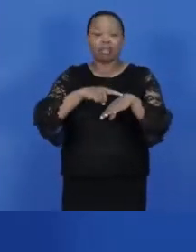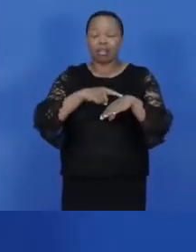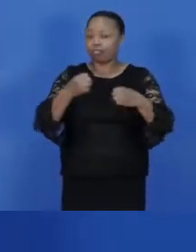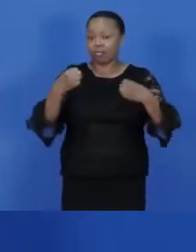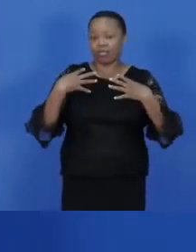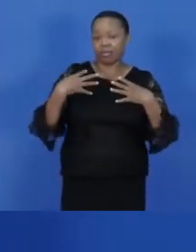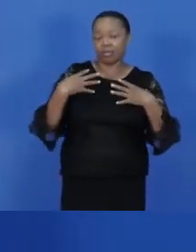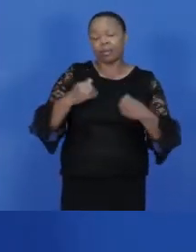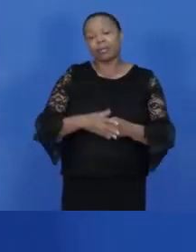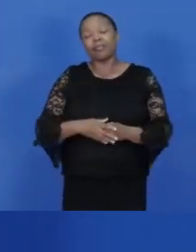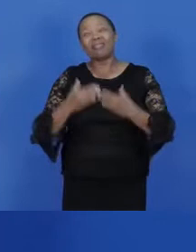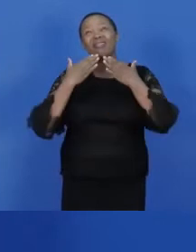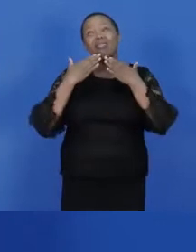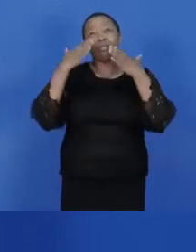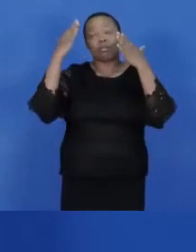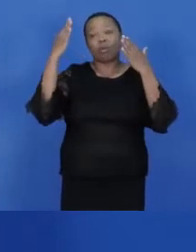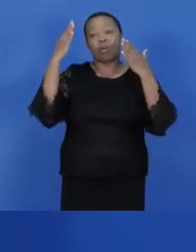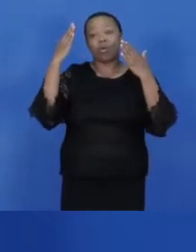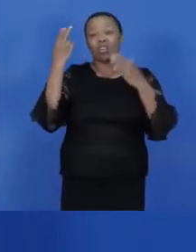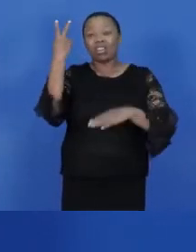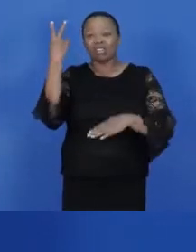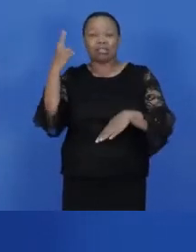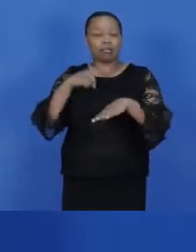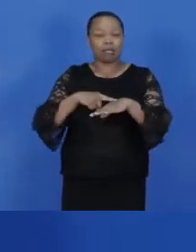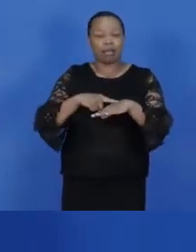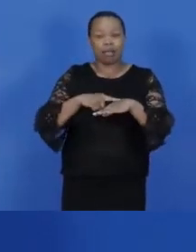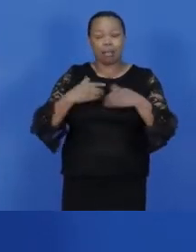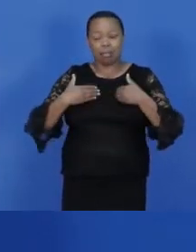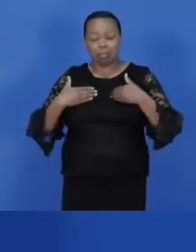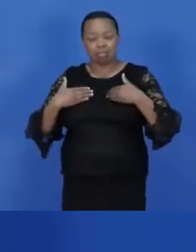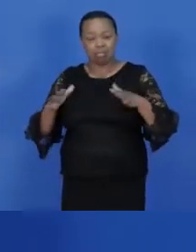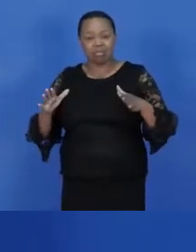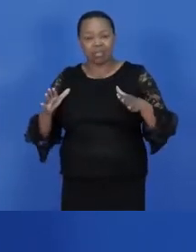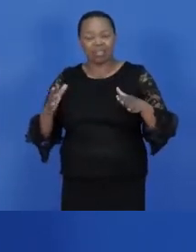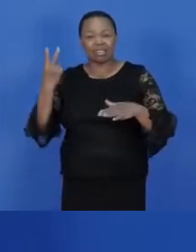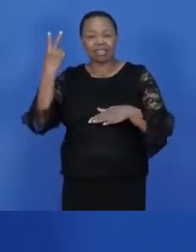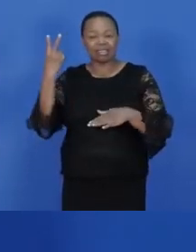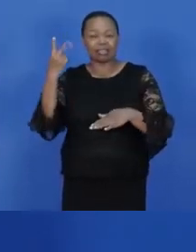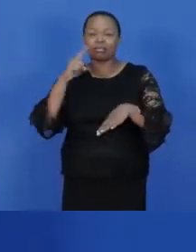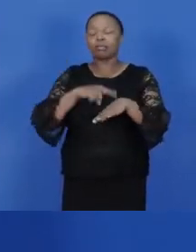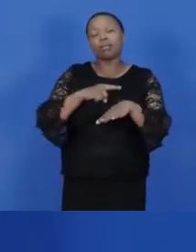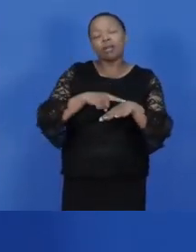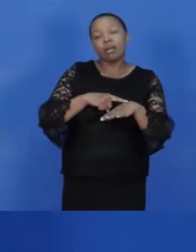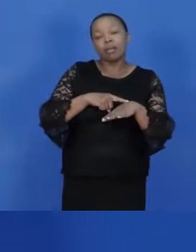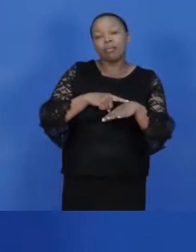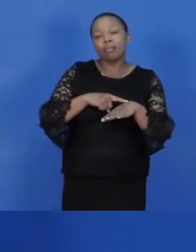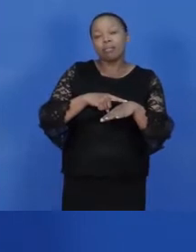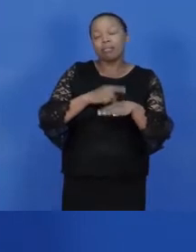time. I thank God for this season. I thank God for this second semester. At the beginning of the second semester, at the beginning